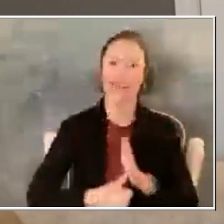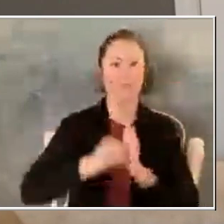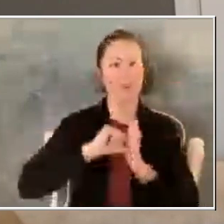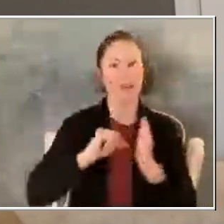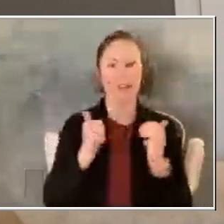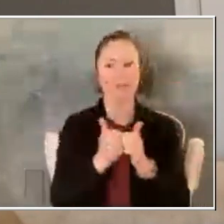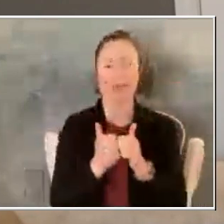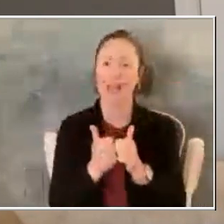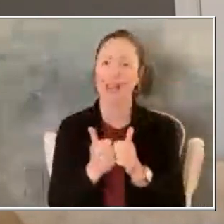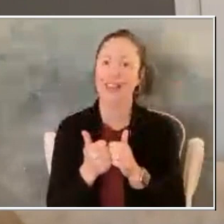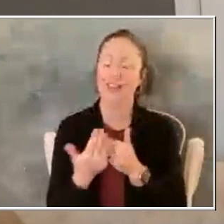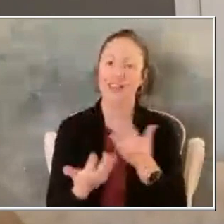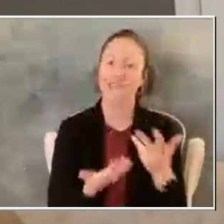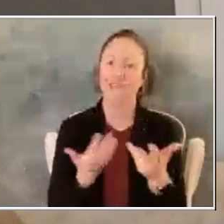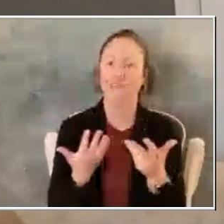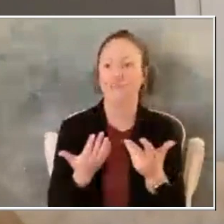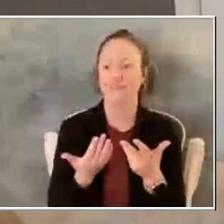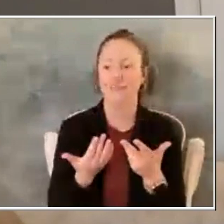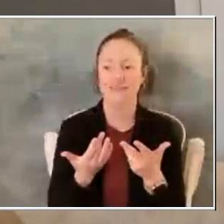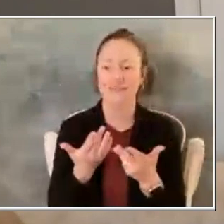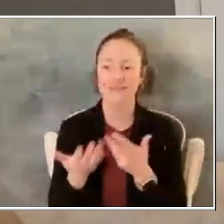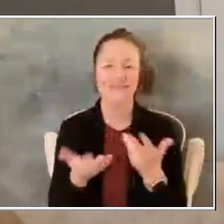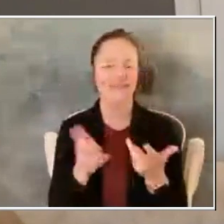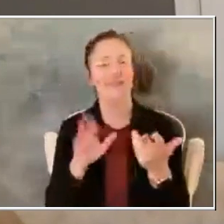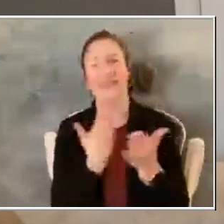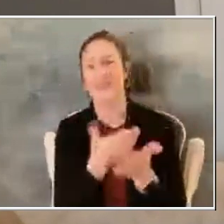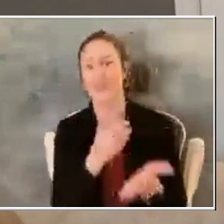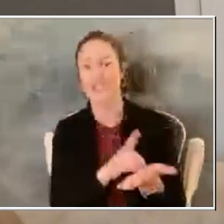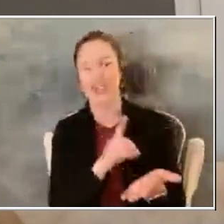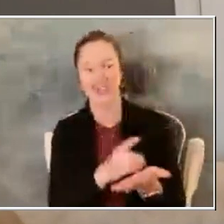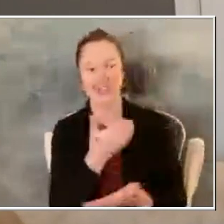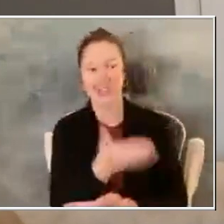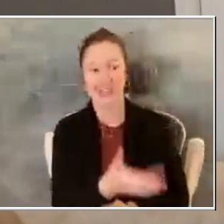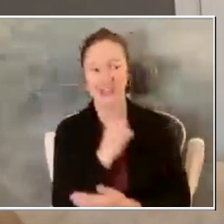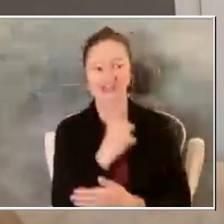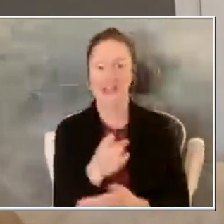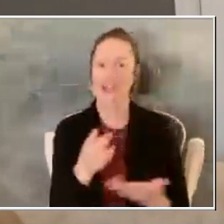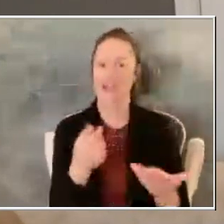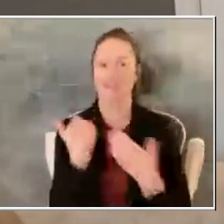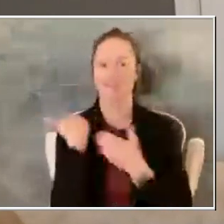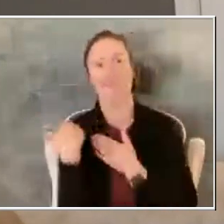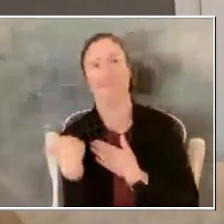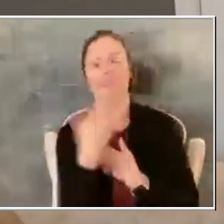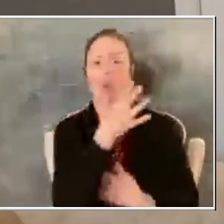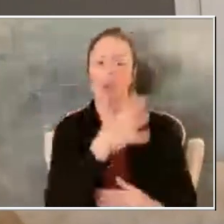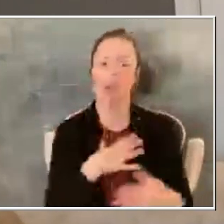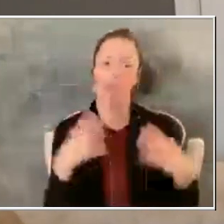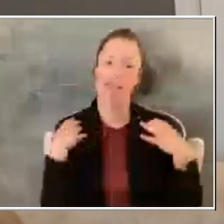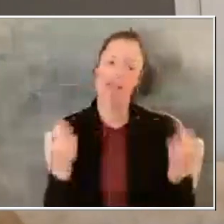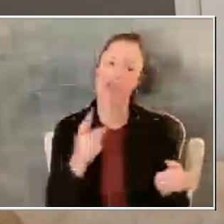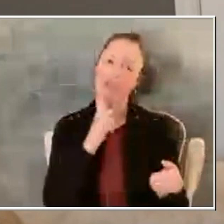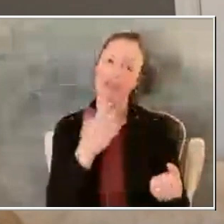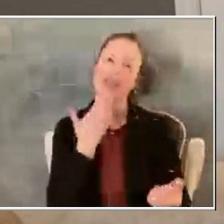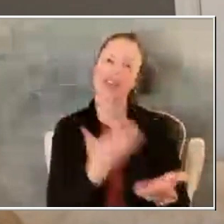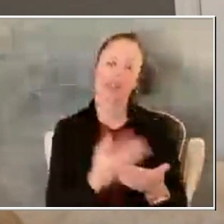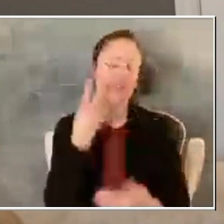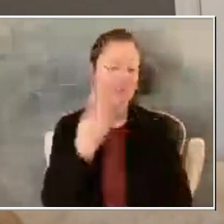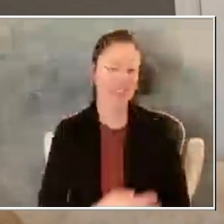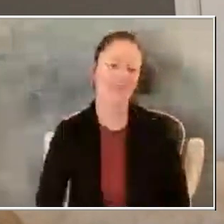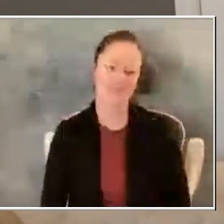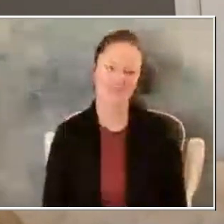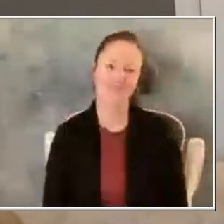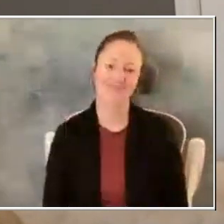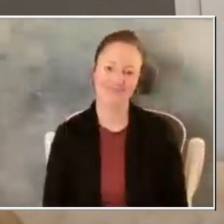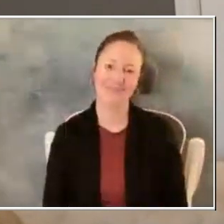with the doctors that are taking on women's health. It's just really good to see. So